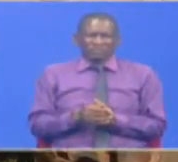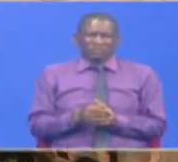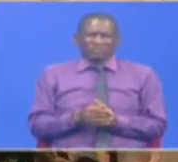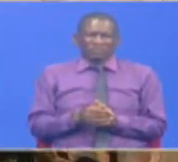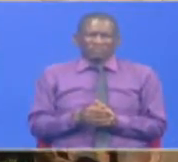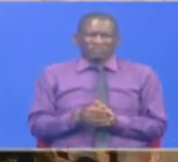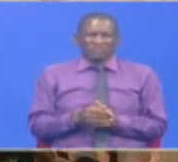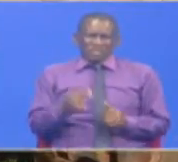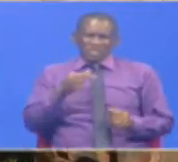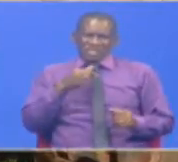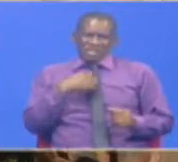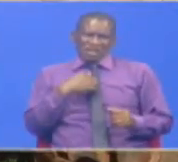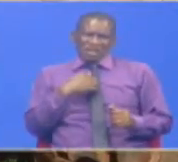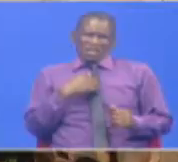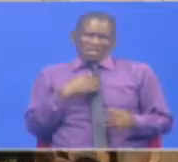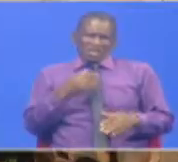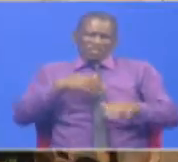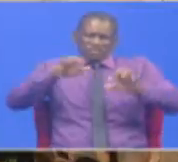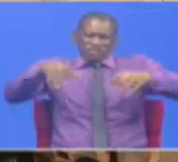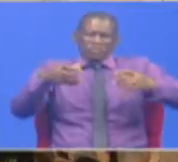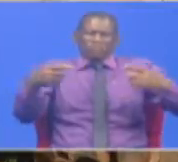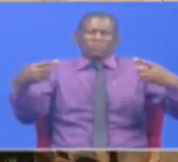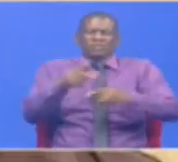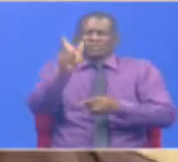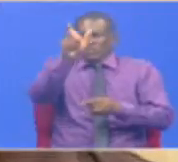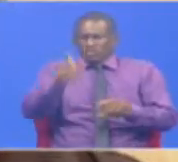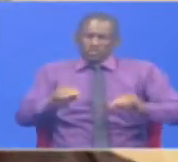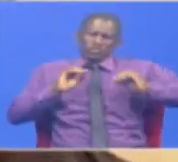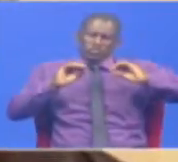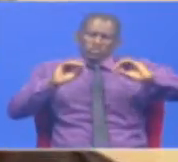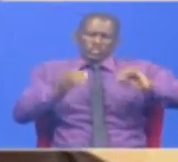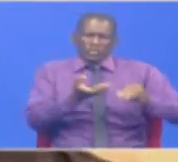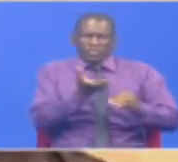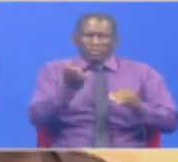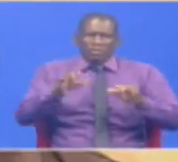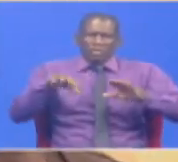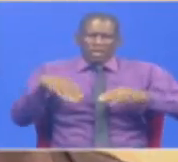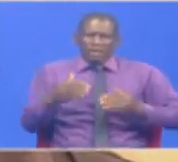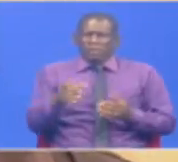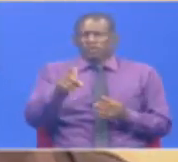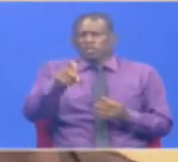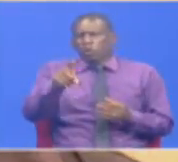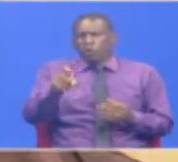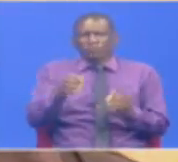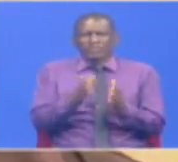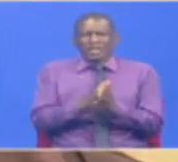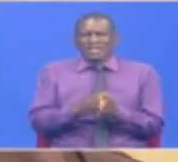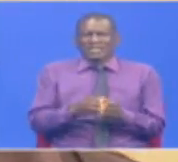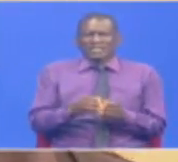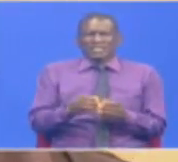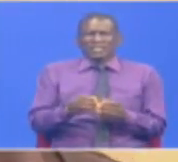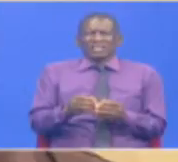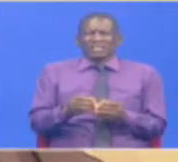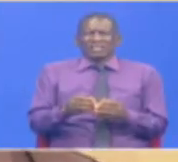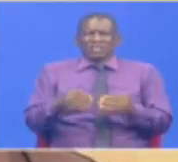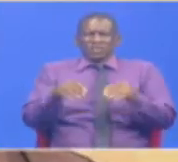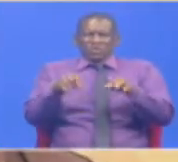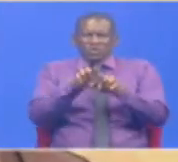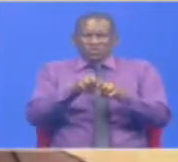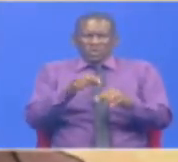I get farmers from different regions to train them on the worms and insects. I do